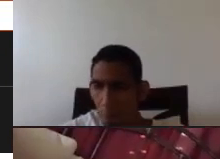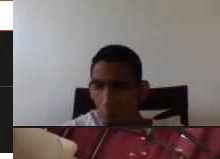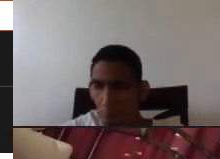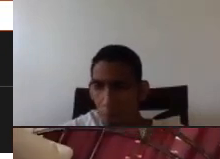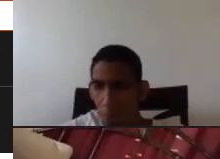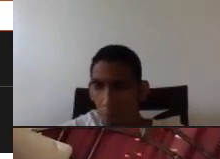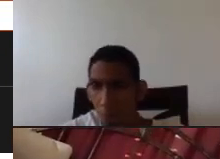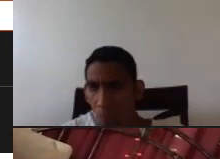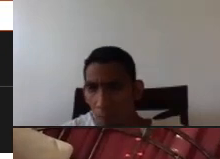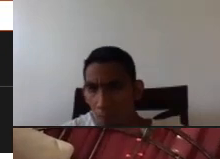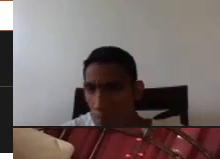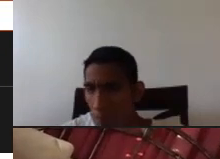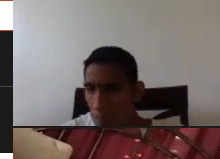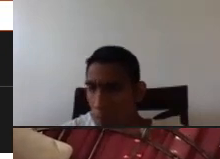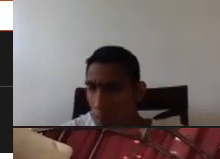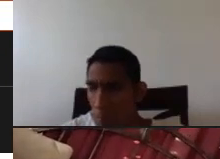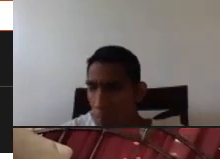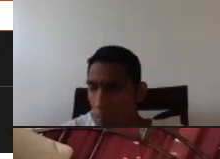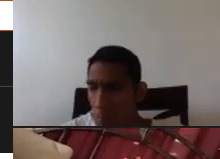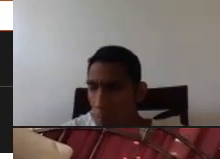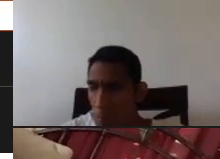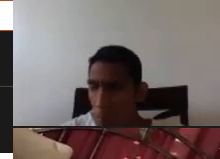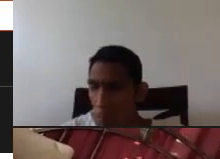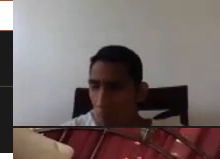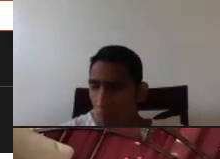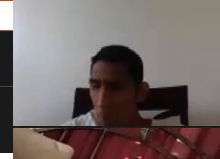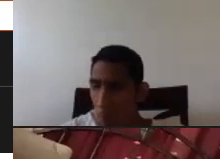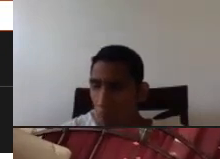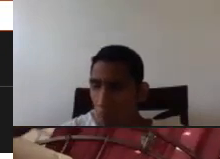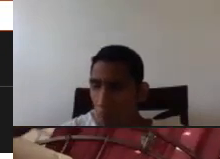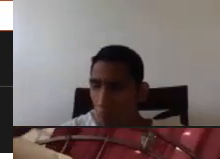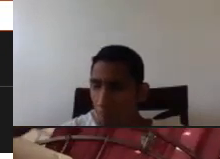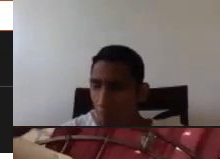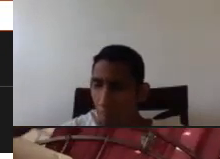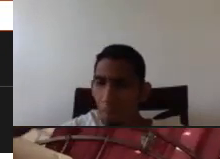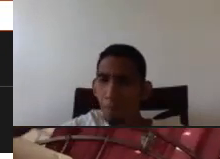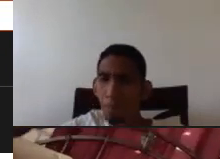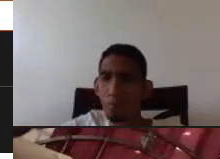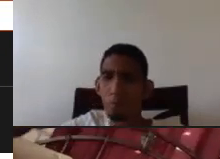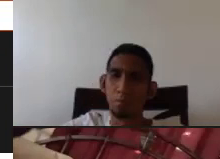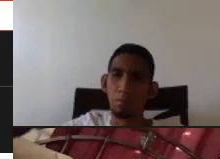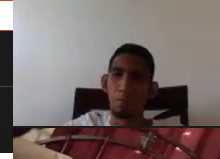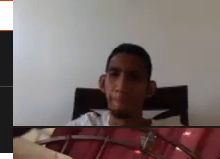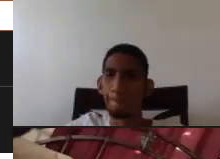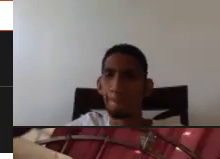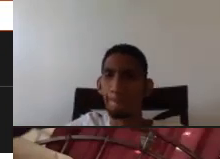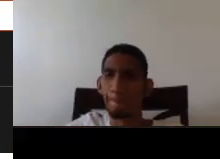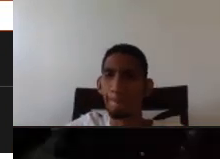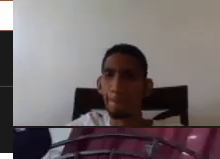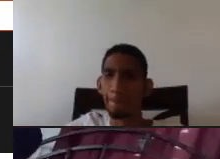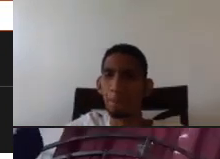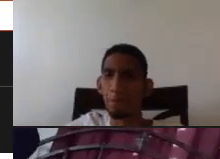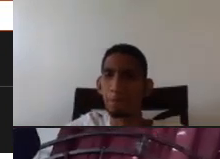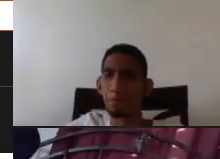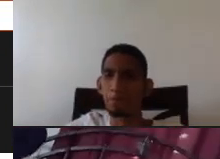health problems throughout their life. So they want to make sure that they include all folks in this particular study, and they